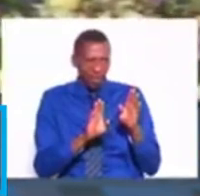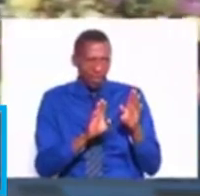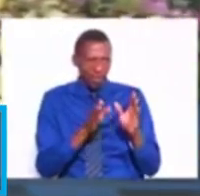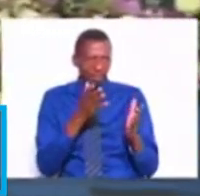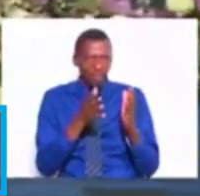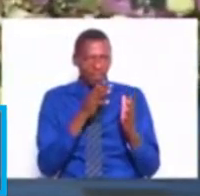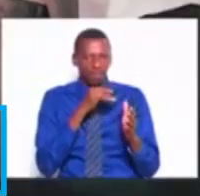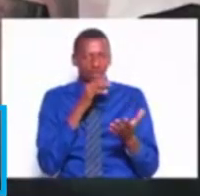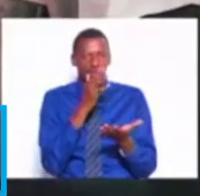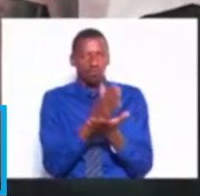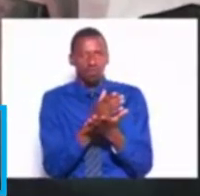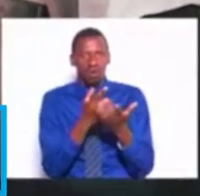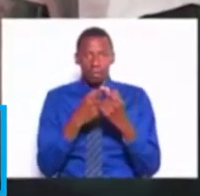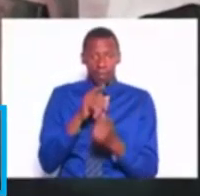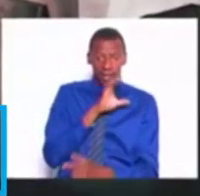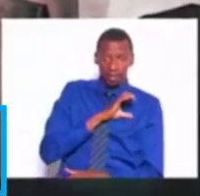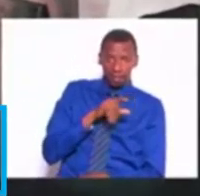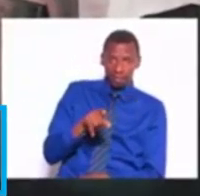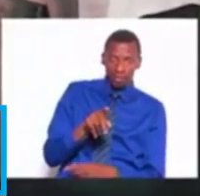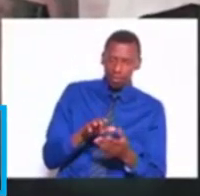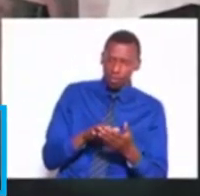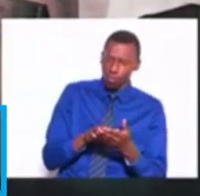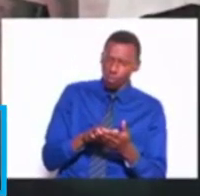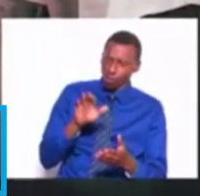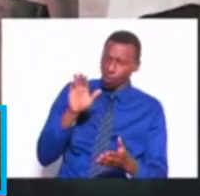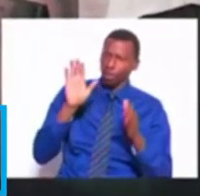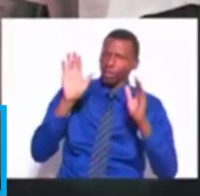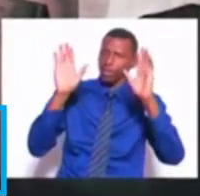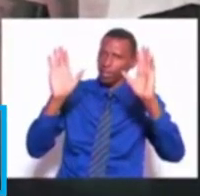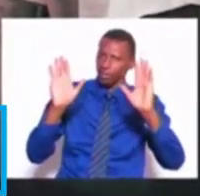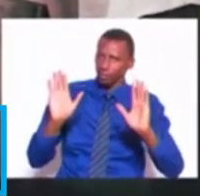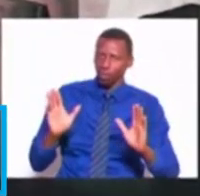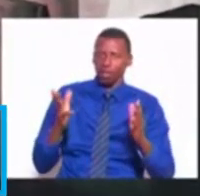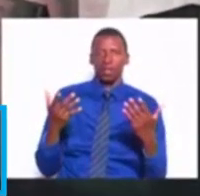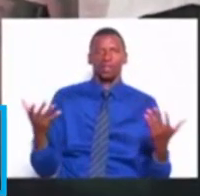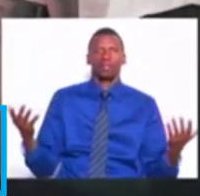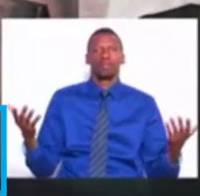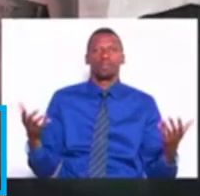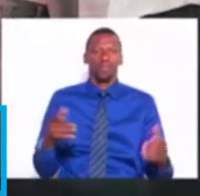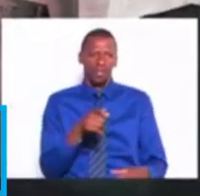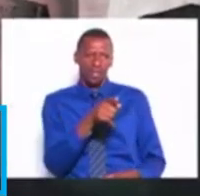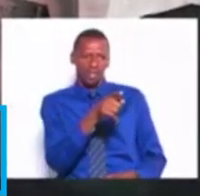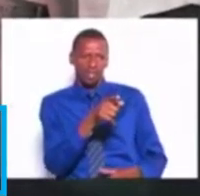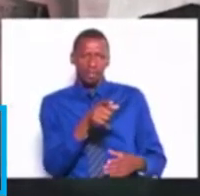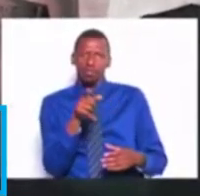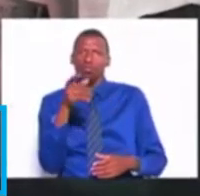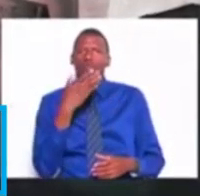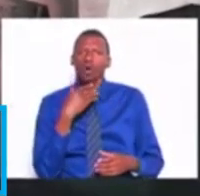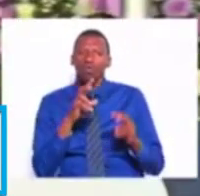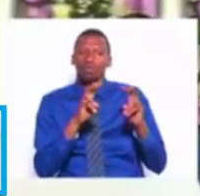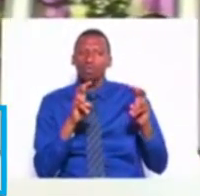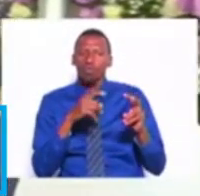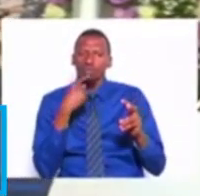but character is the most important thing. What kind of person are you looking for?